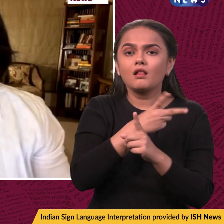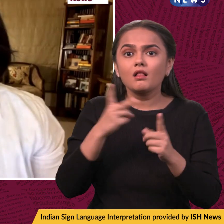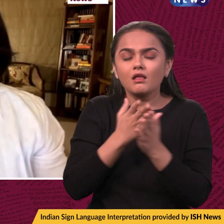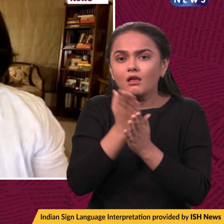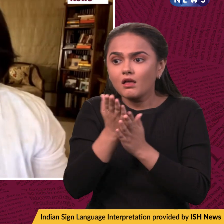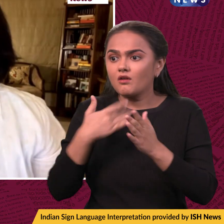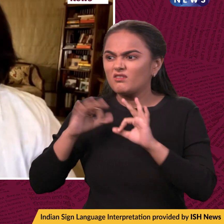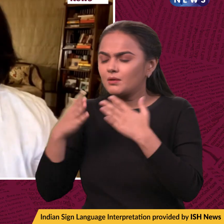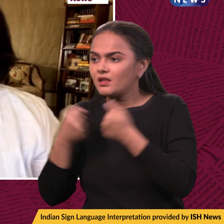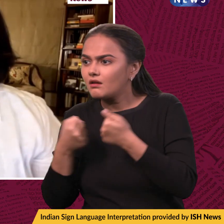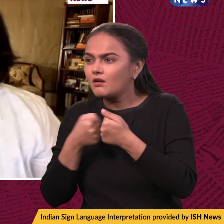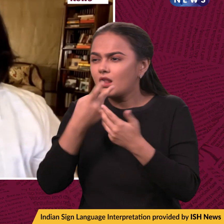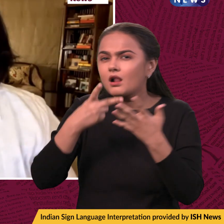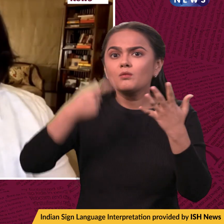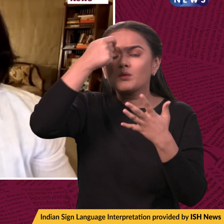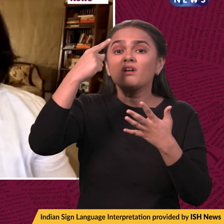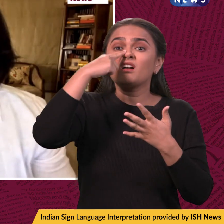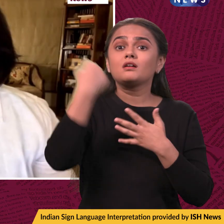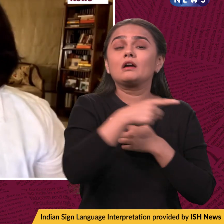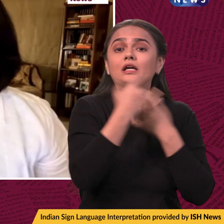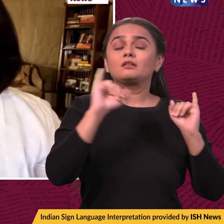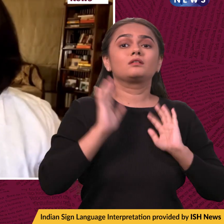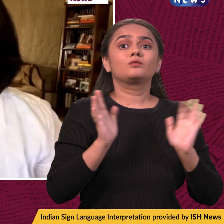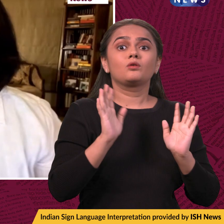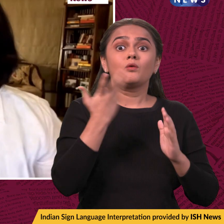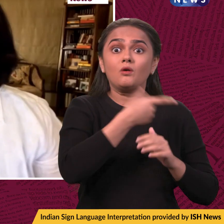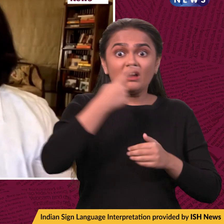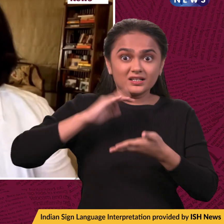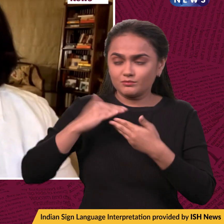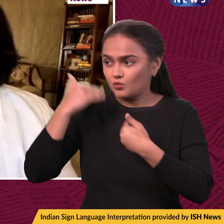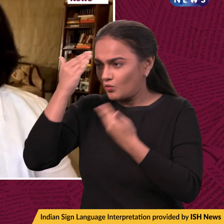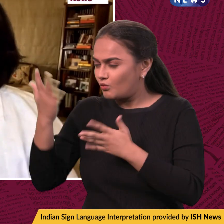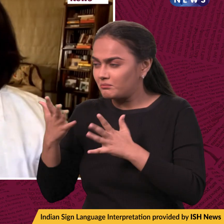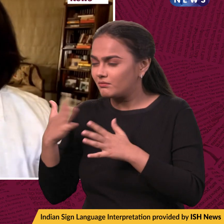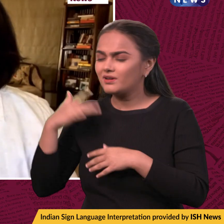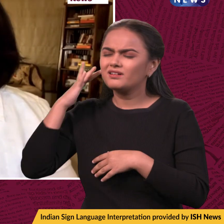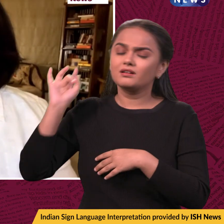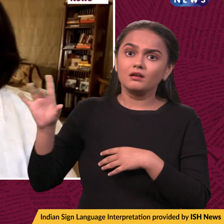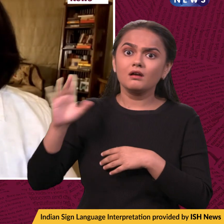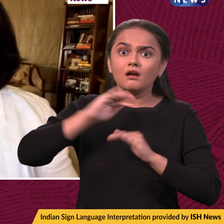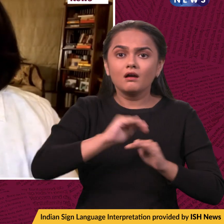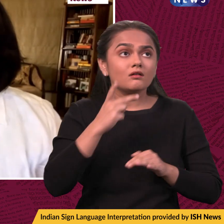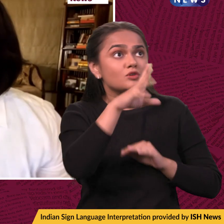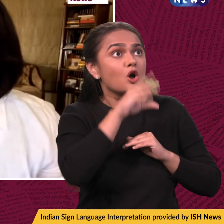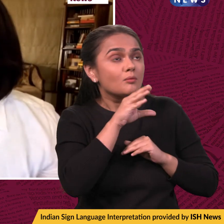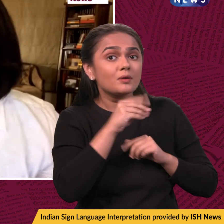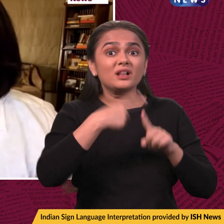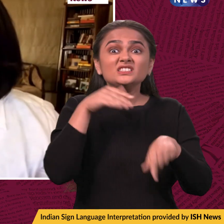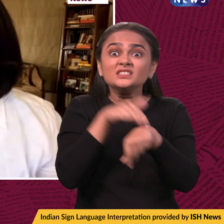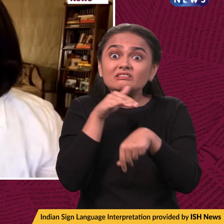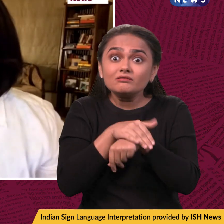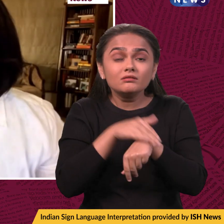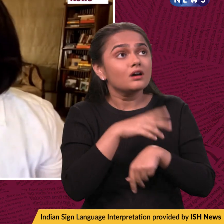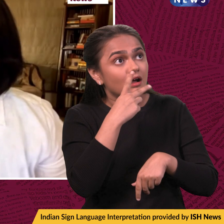variety of social and family problems. Wives stop obeying their husbands, and that is the main reason children and